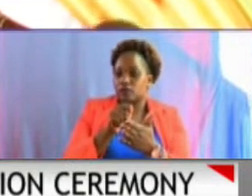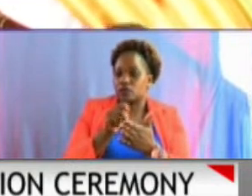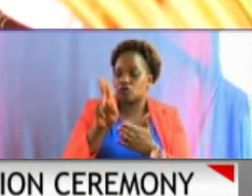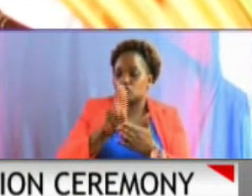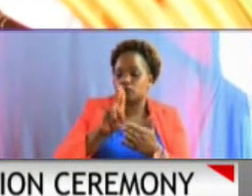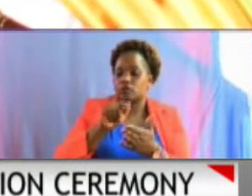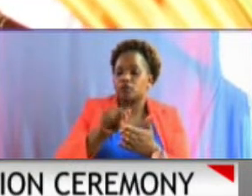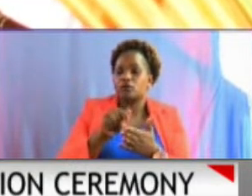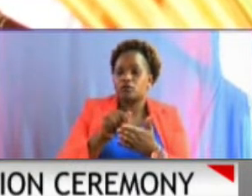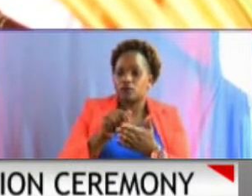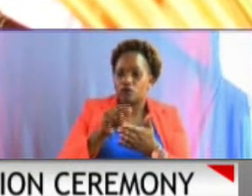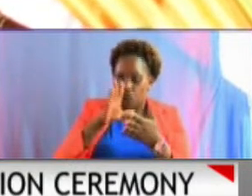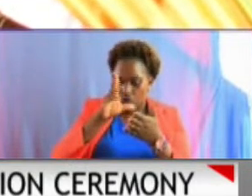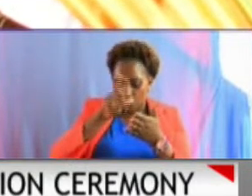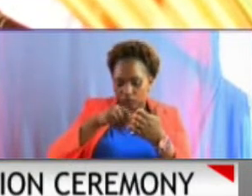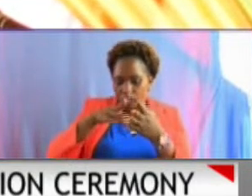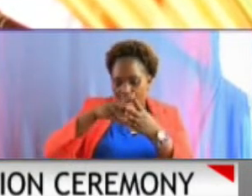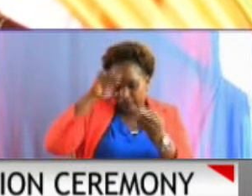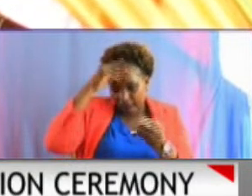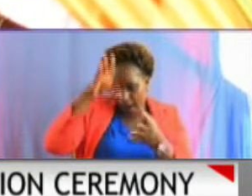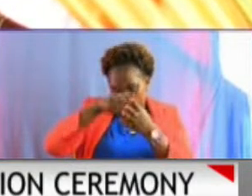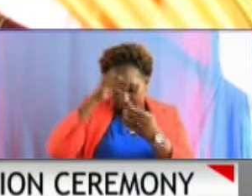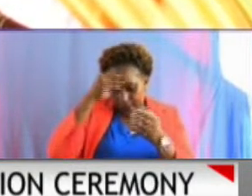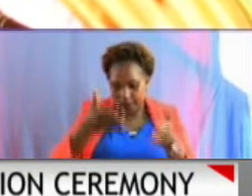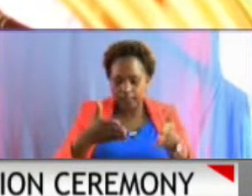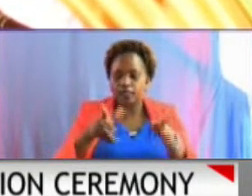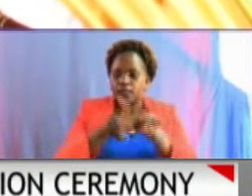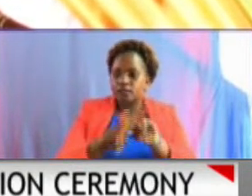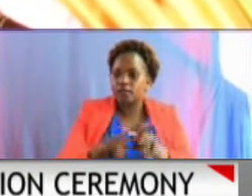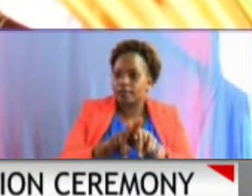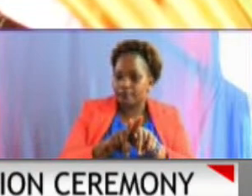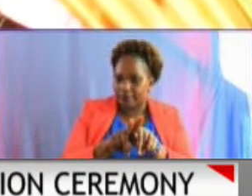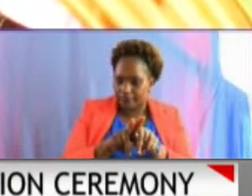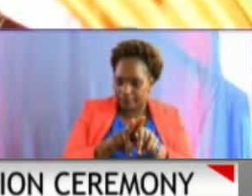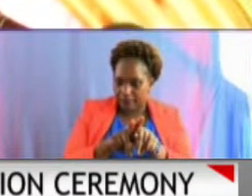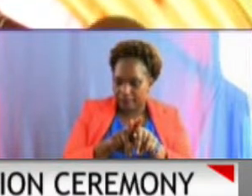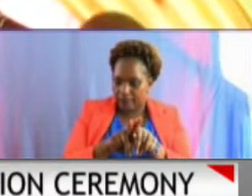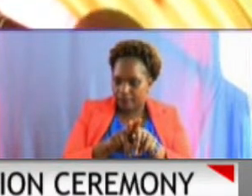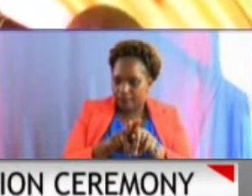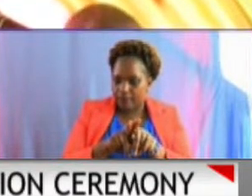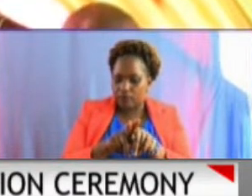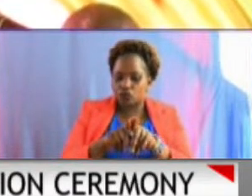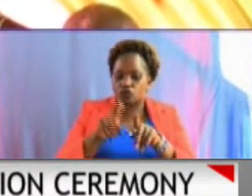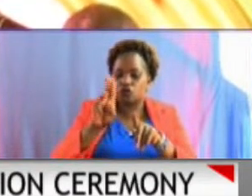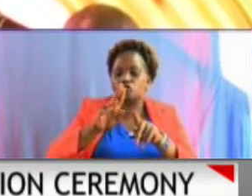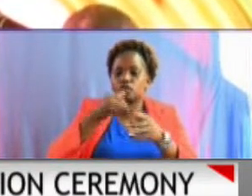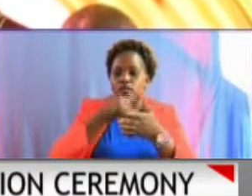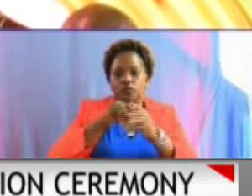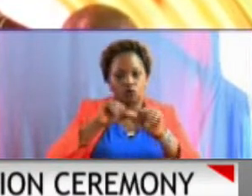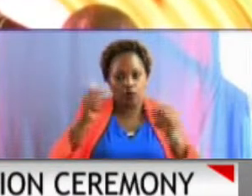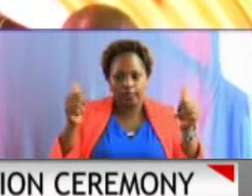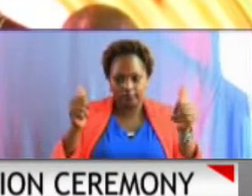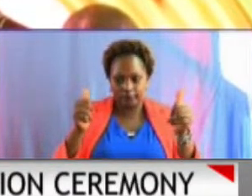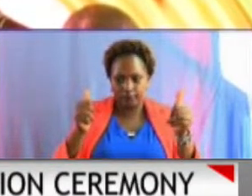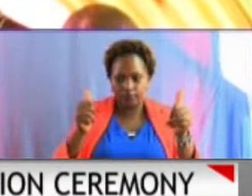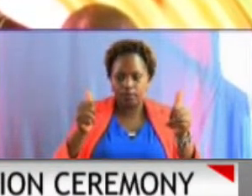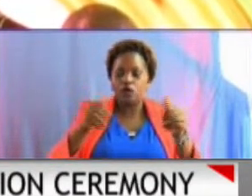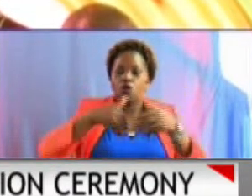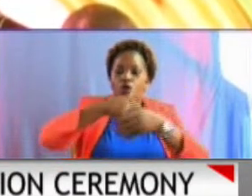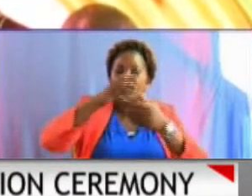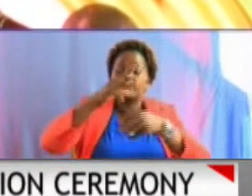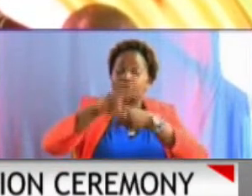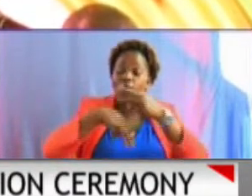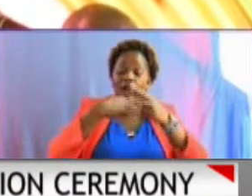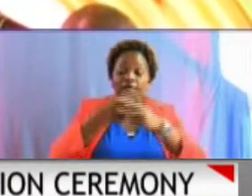apply what you have acquired and pursue excellence. Go out into the